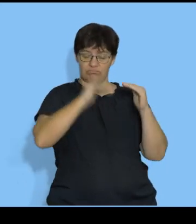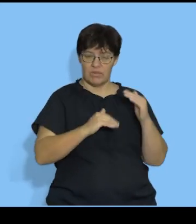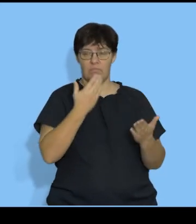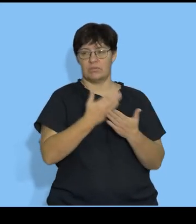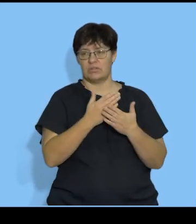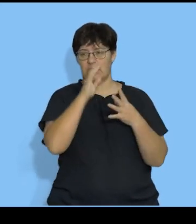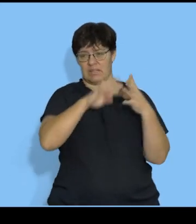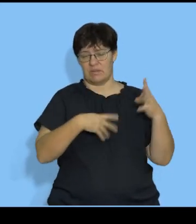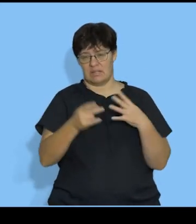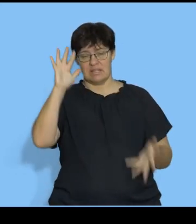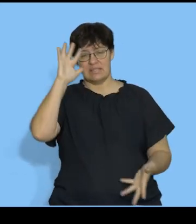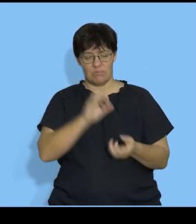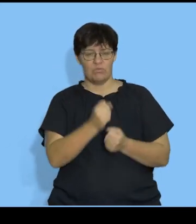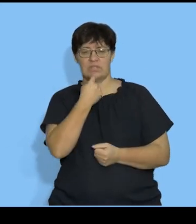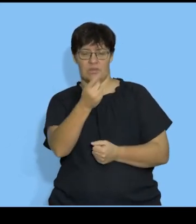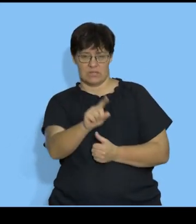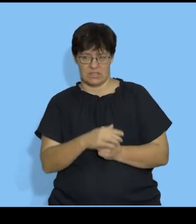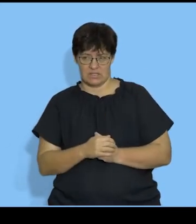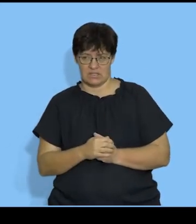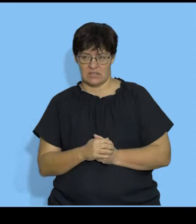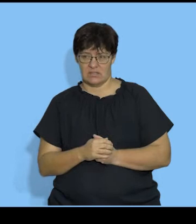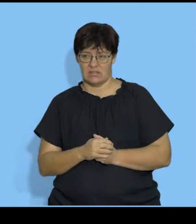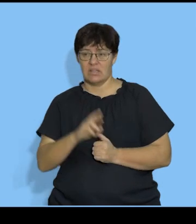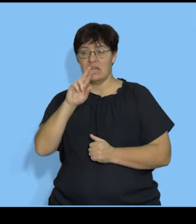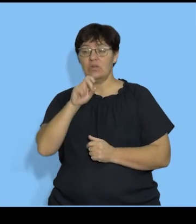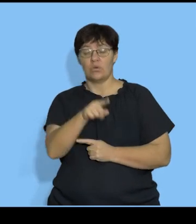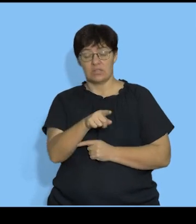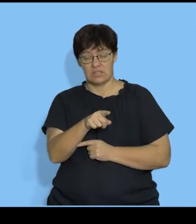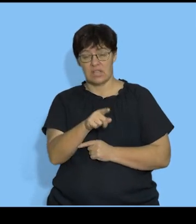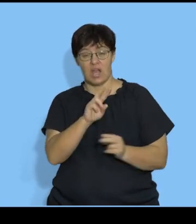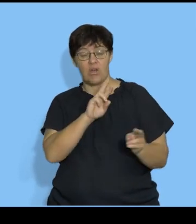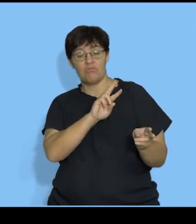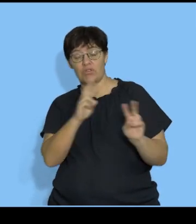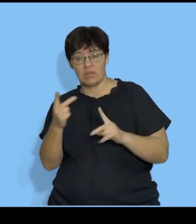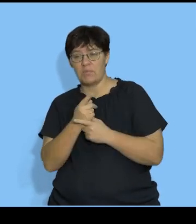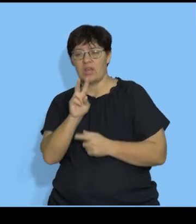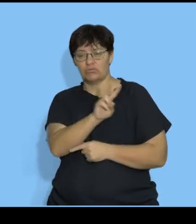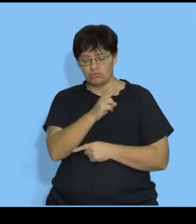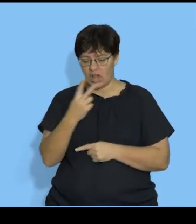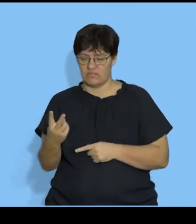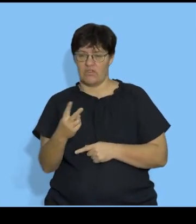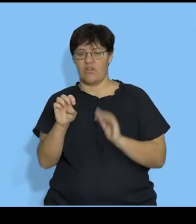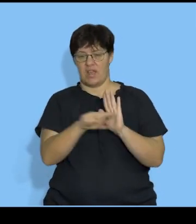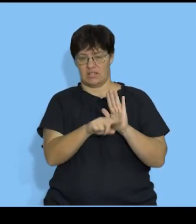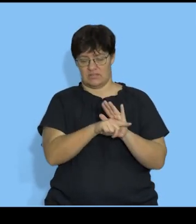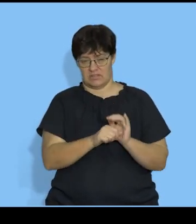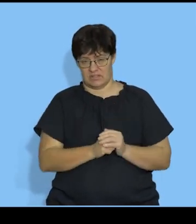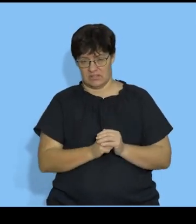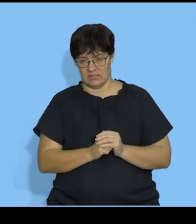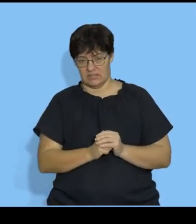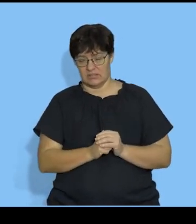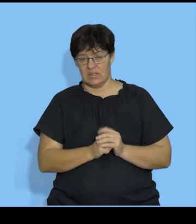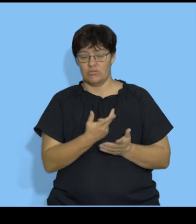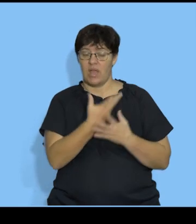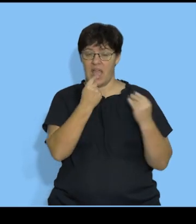in summary, what are we saying? Redox reactions actually involve the transfer of electrons. So in the transfer, there's the loss